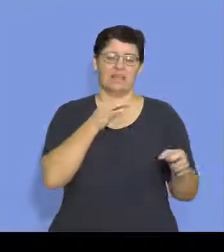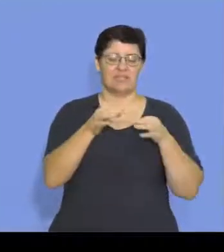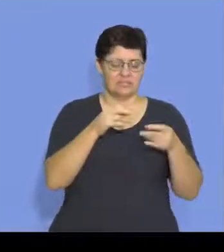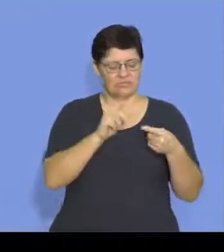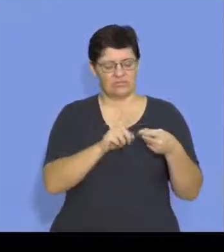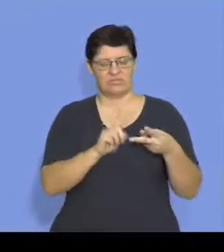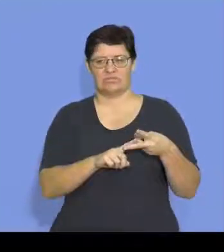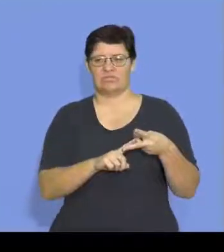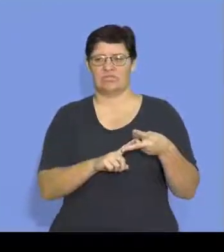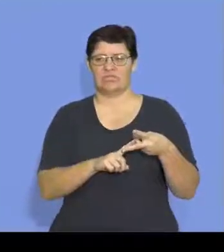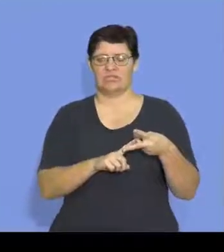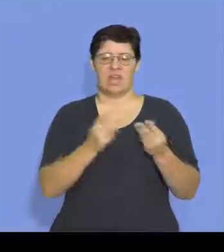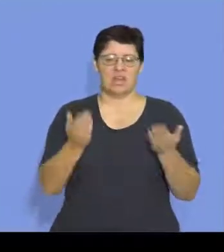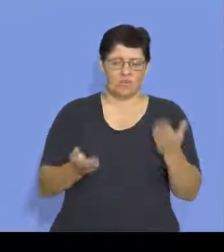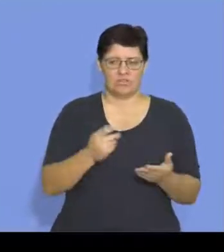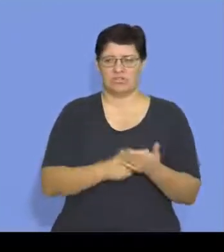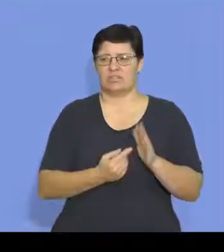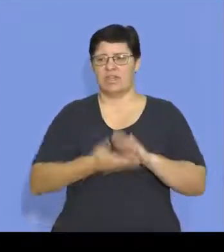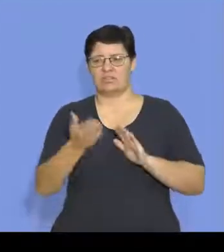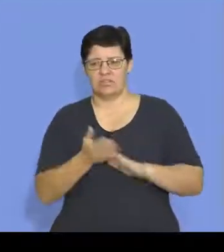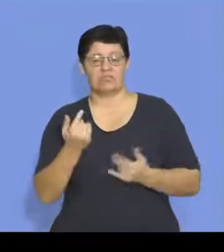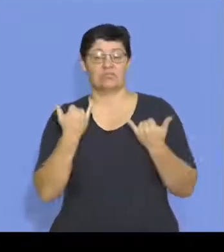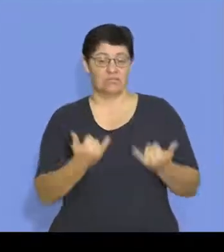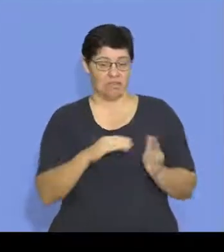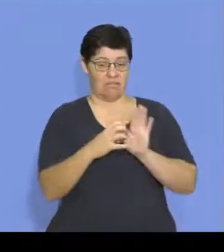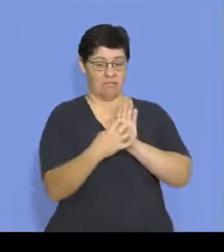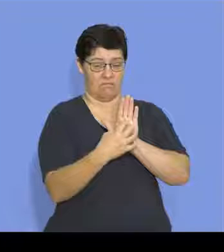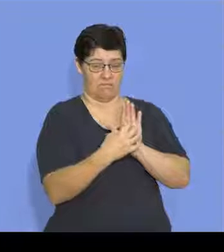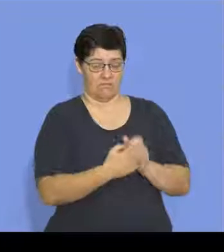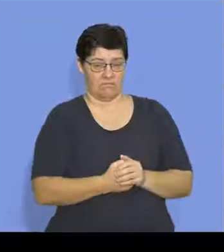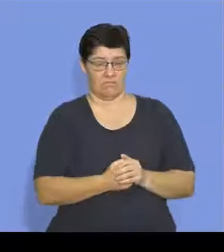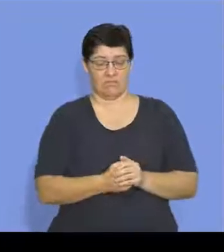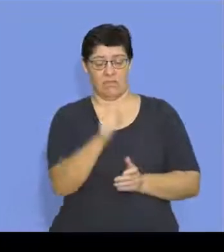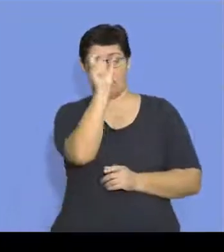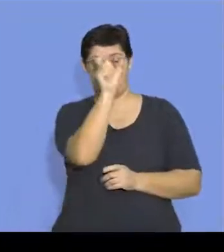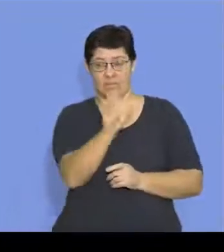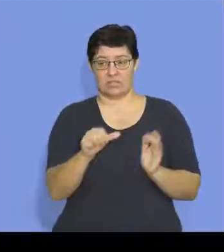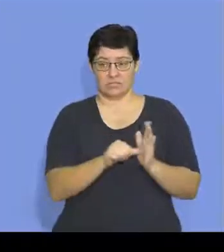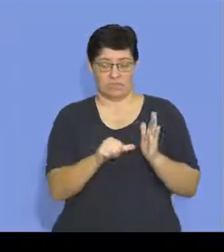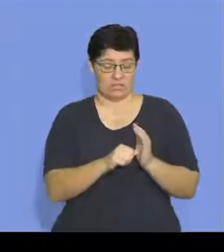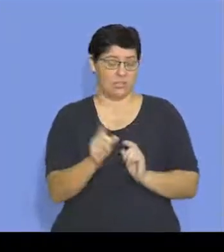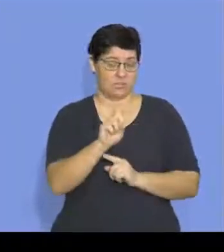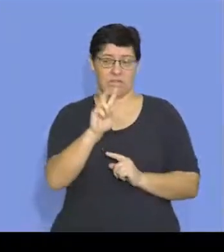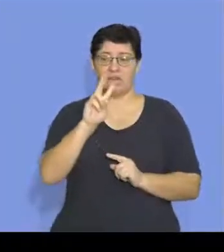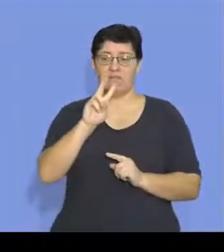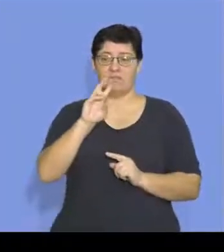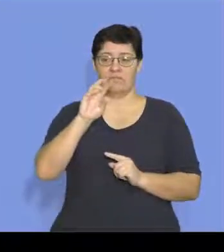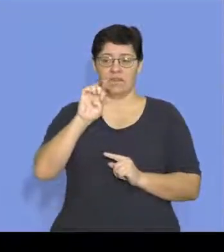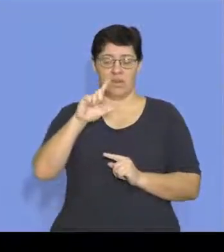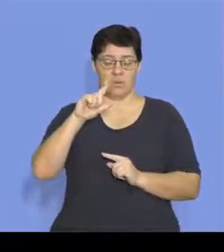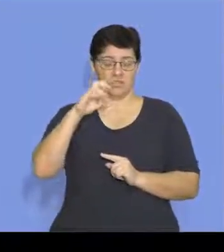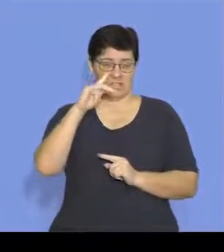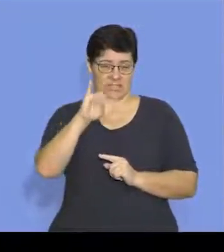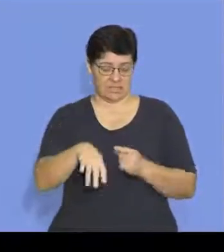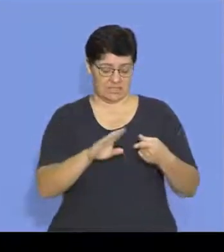equations, acceleration. Today we're going to look at graphs. So our keywords are velocity, which hopefully we know what that